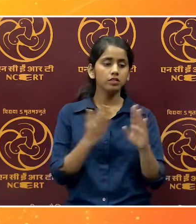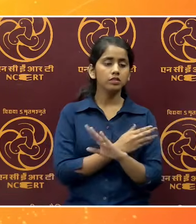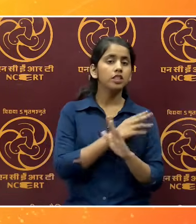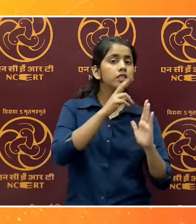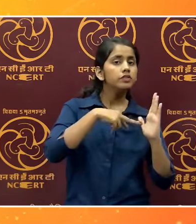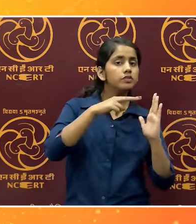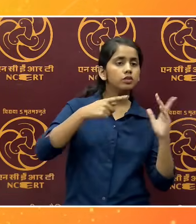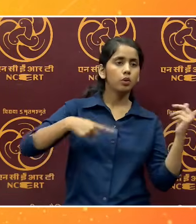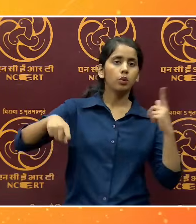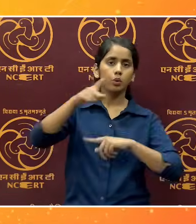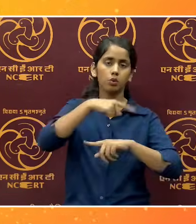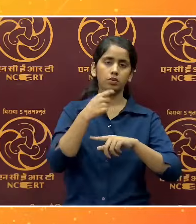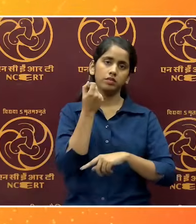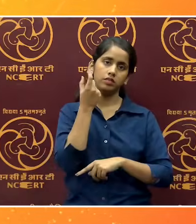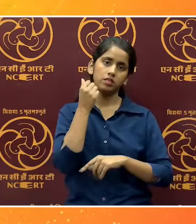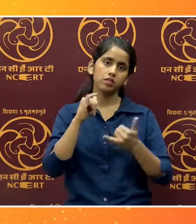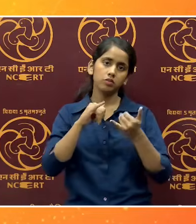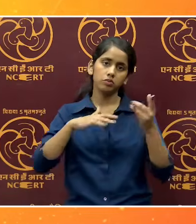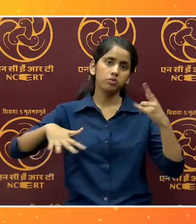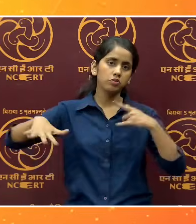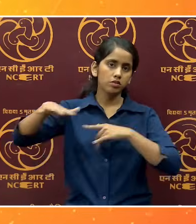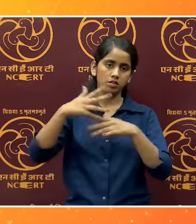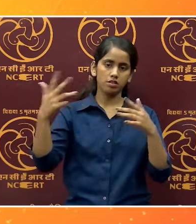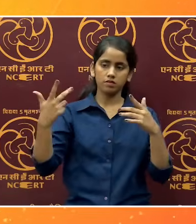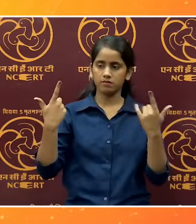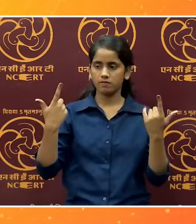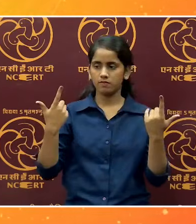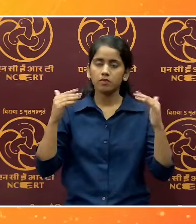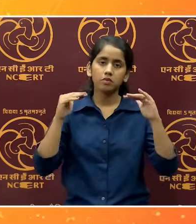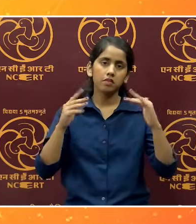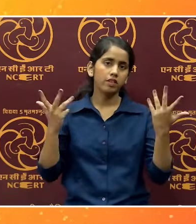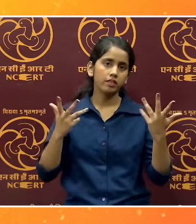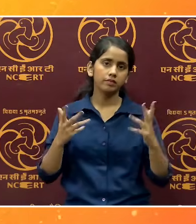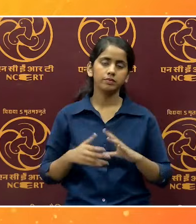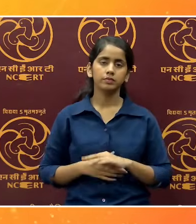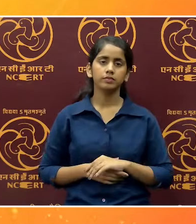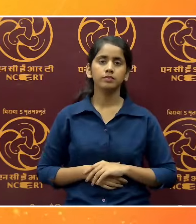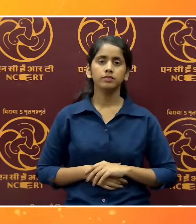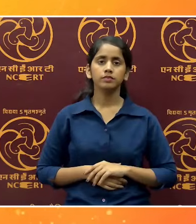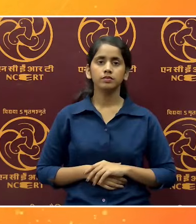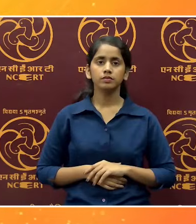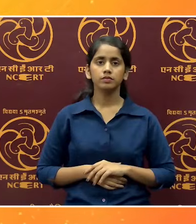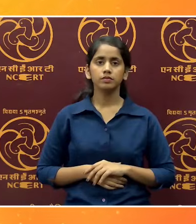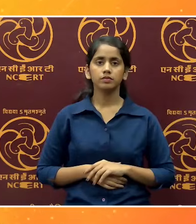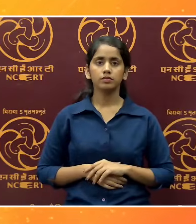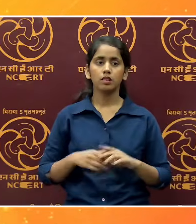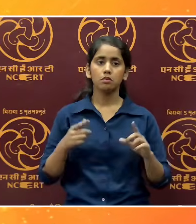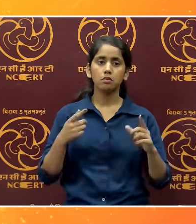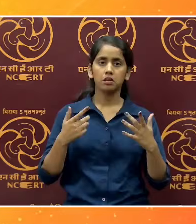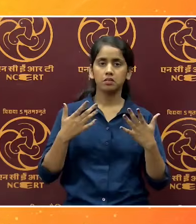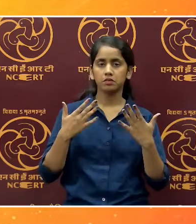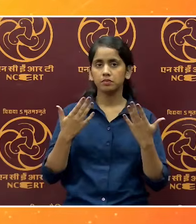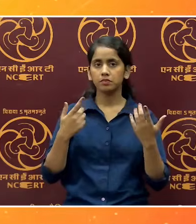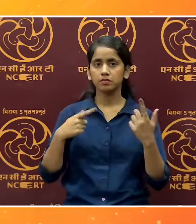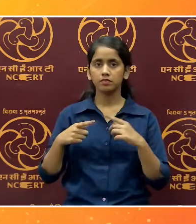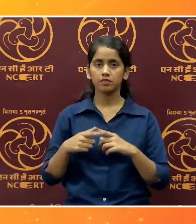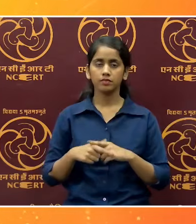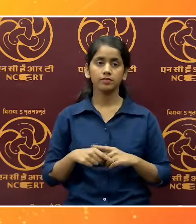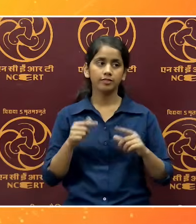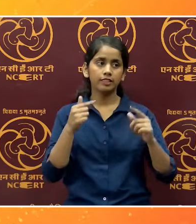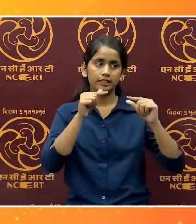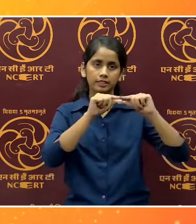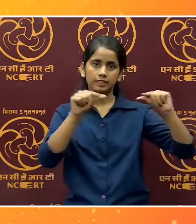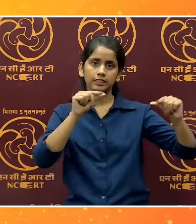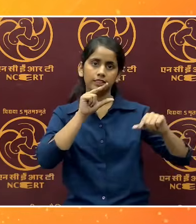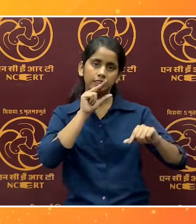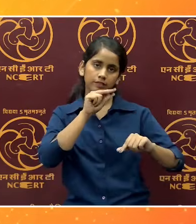they understand that in the situations which they have to beware, else they will catch unaware. I croak my songs,